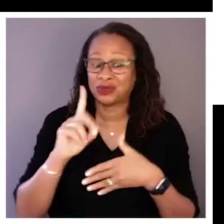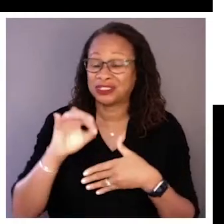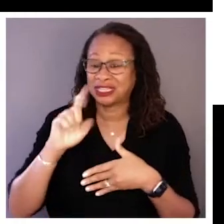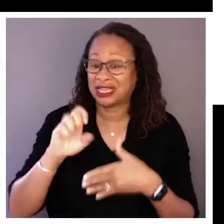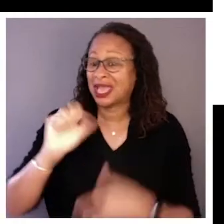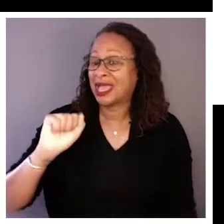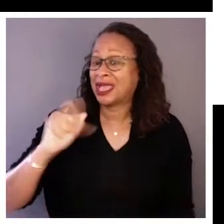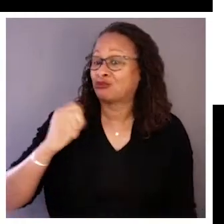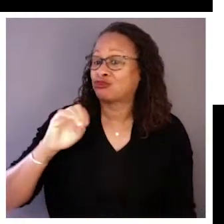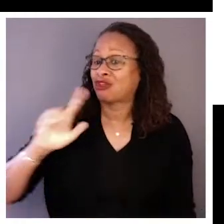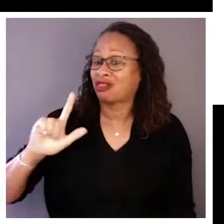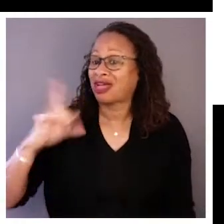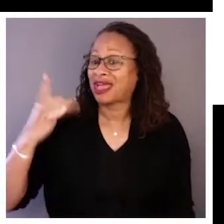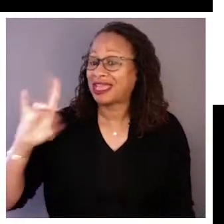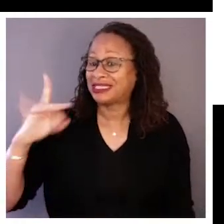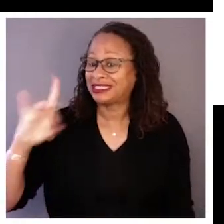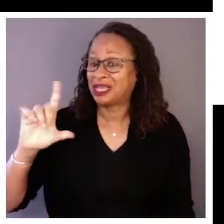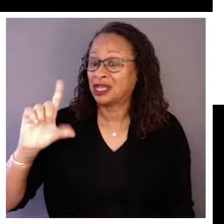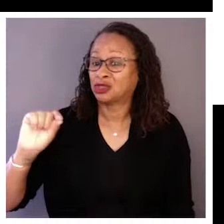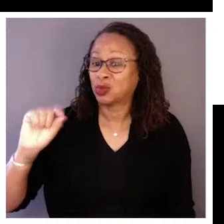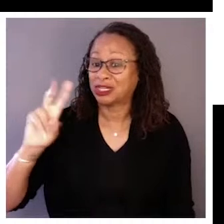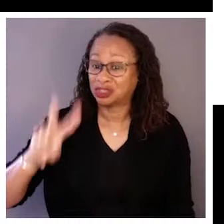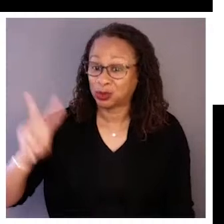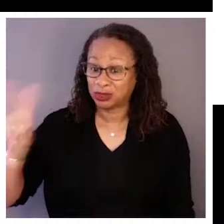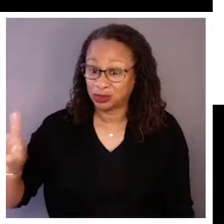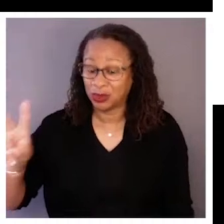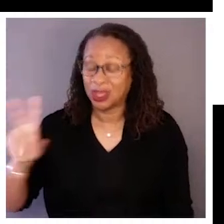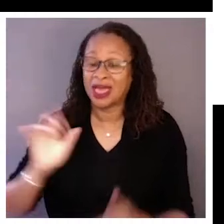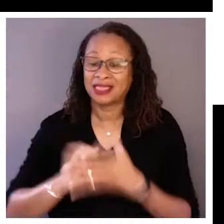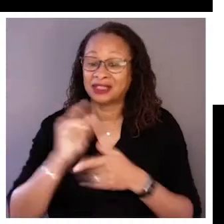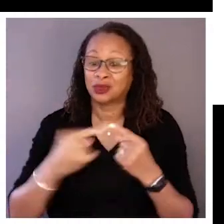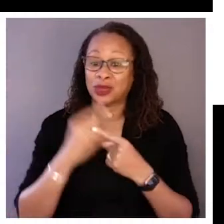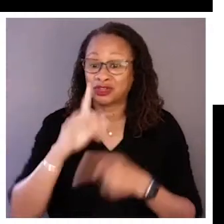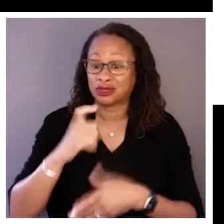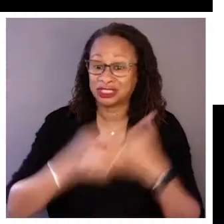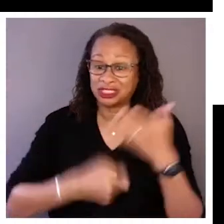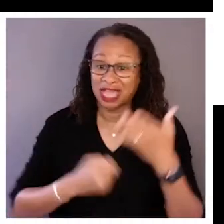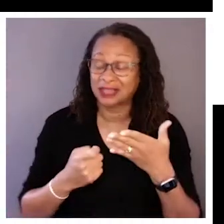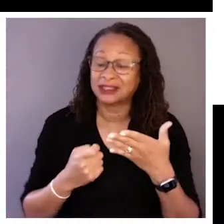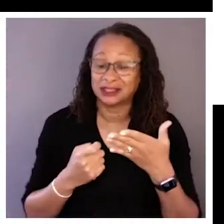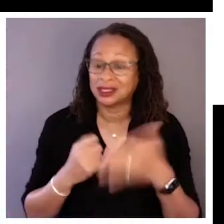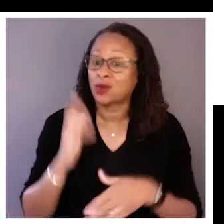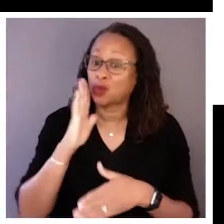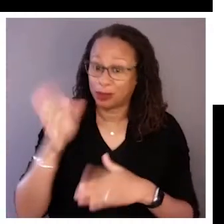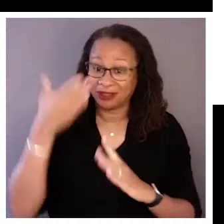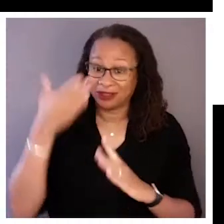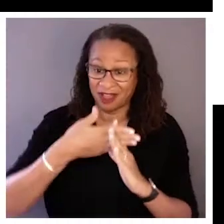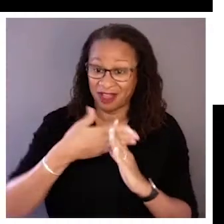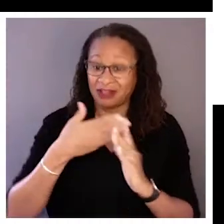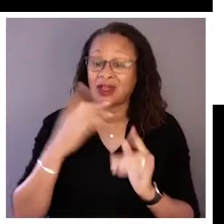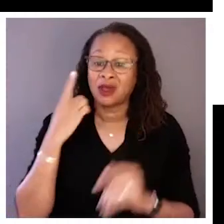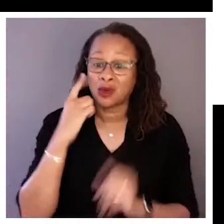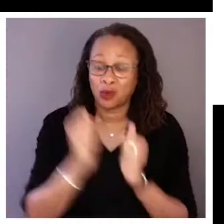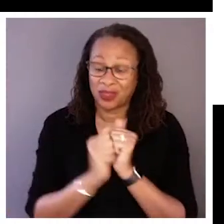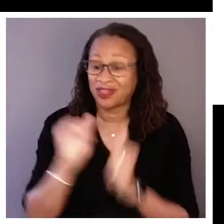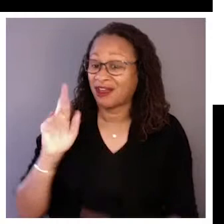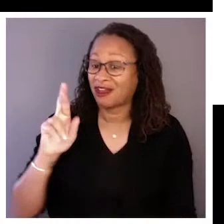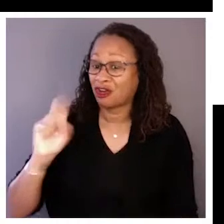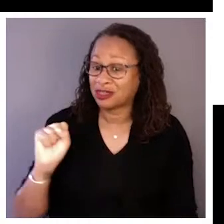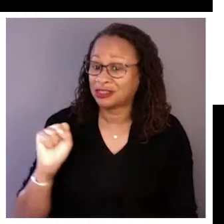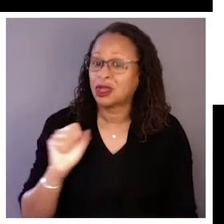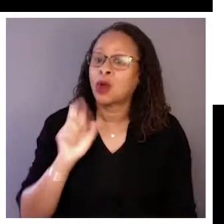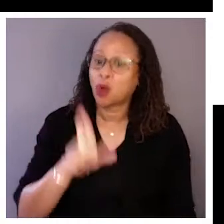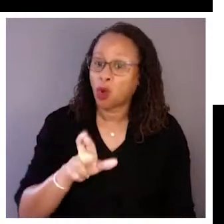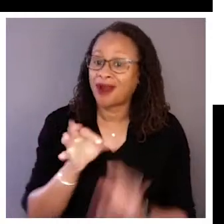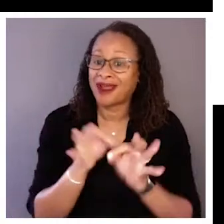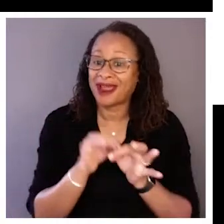18th, 2022 is when your tax returns will have to be filed, or extension forms